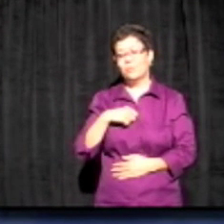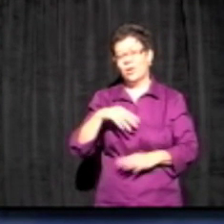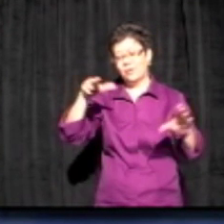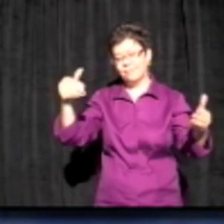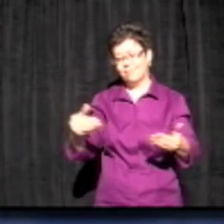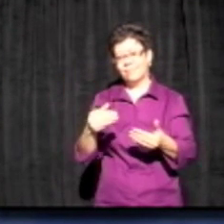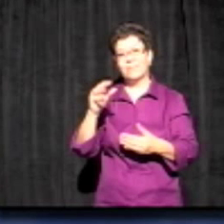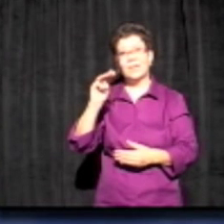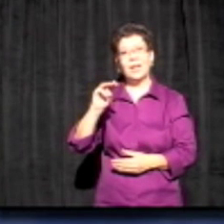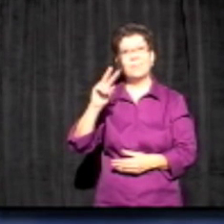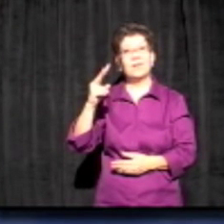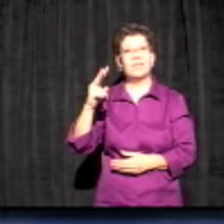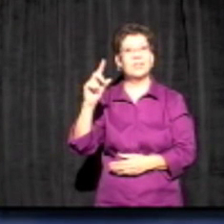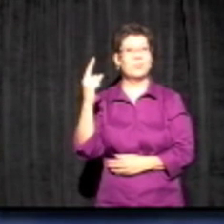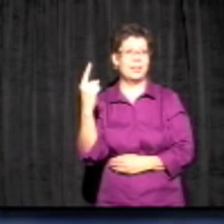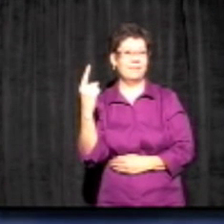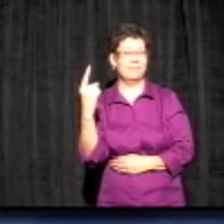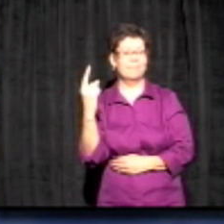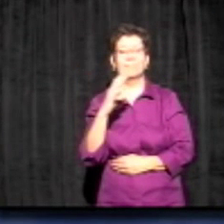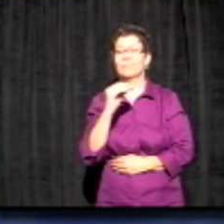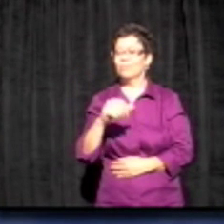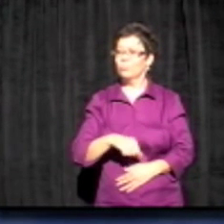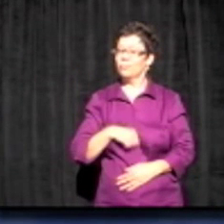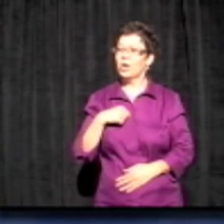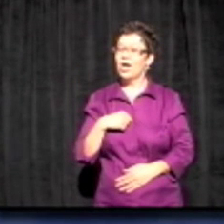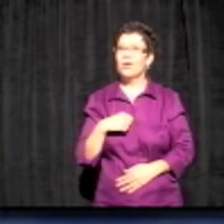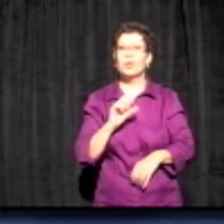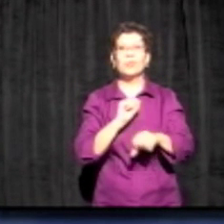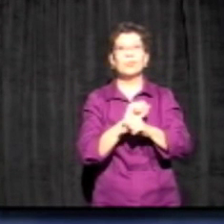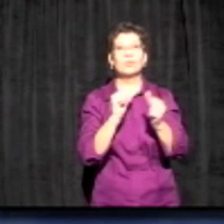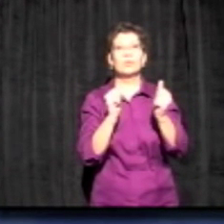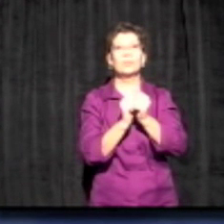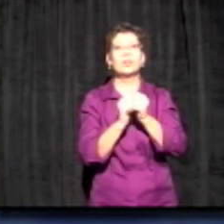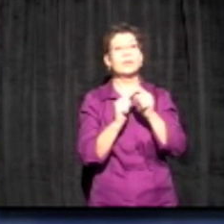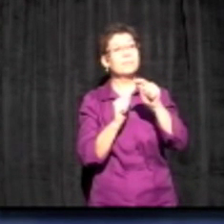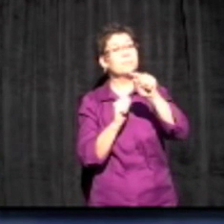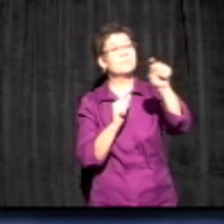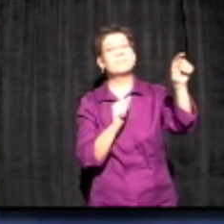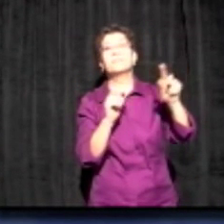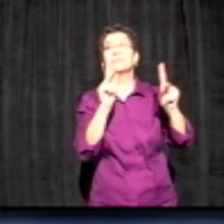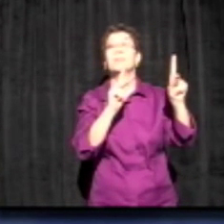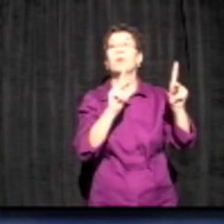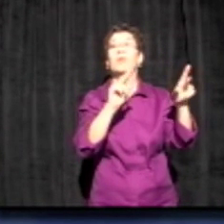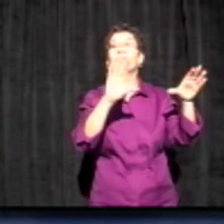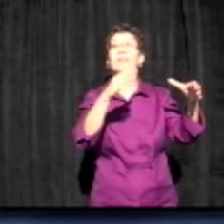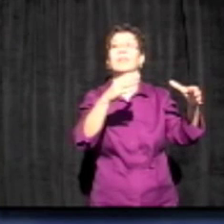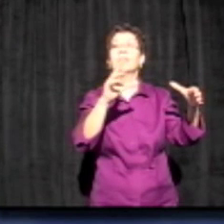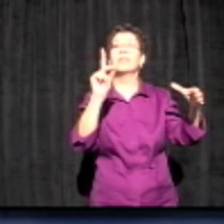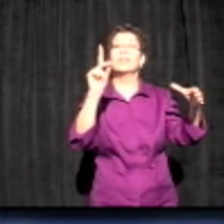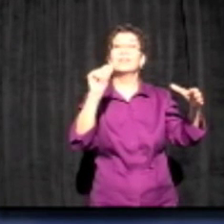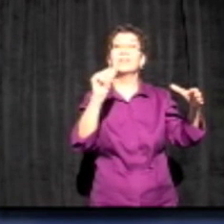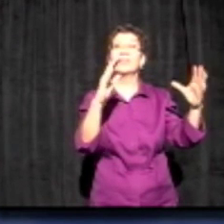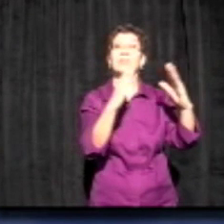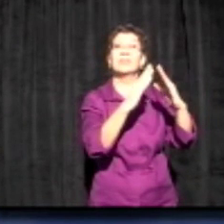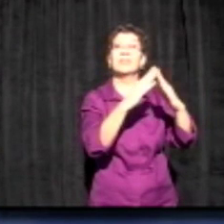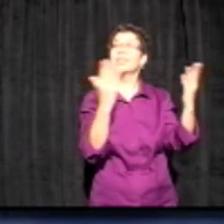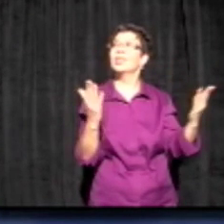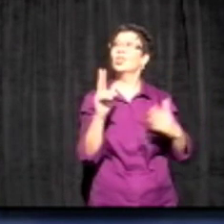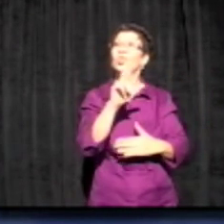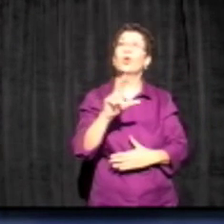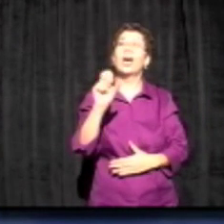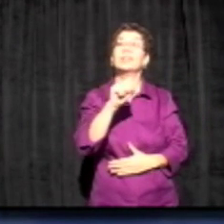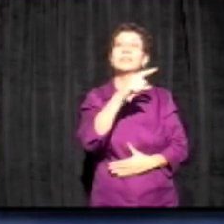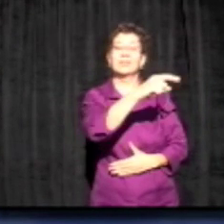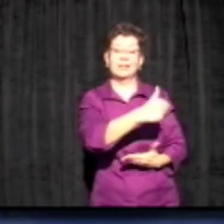the MV-1 and proud to have worked with the people with disabilities throughout the United States